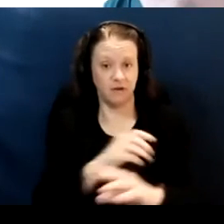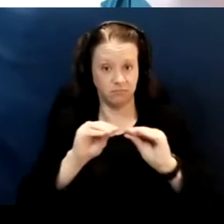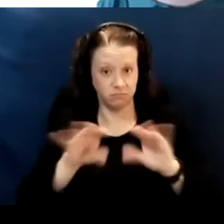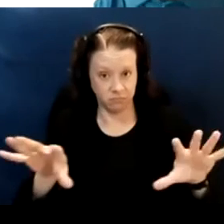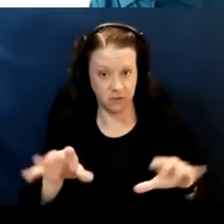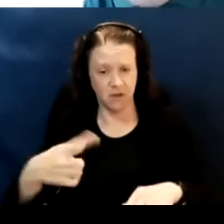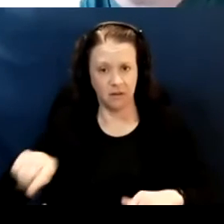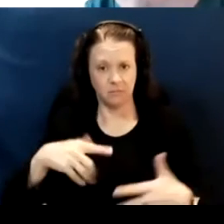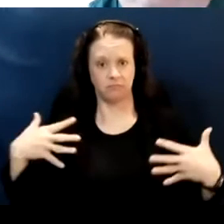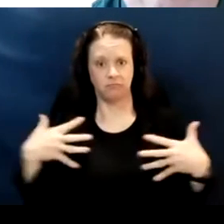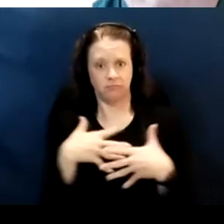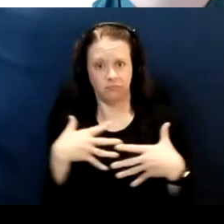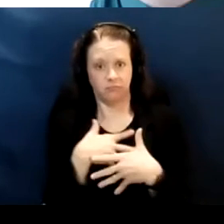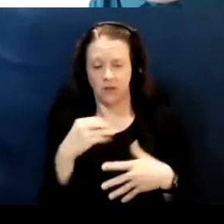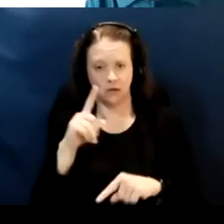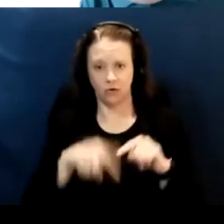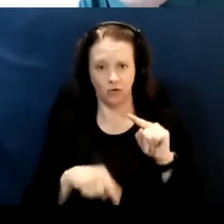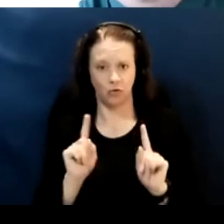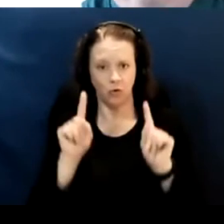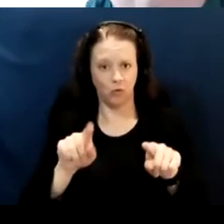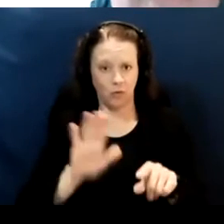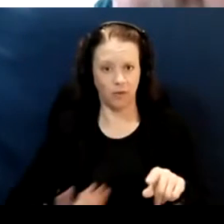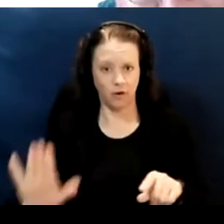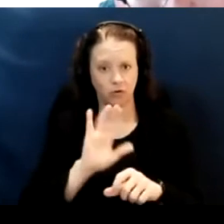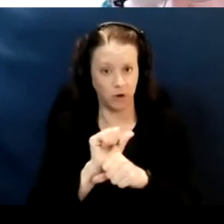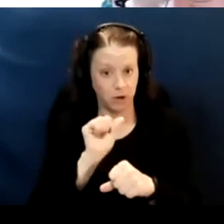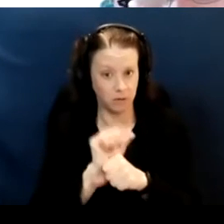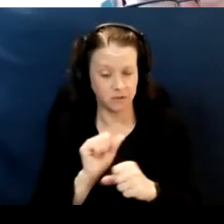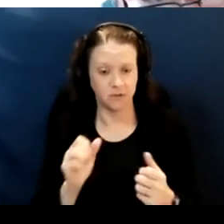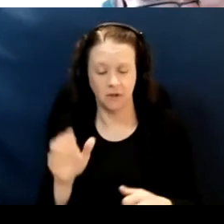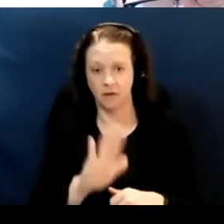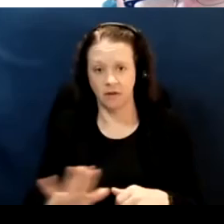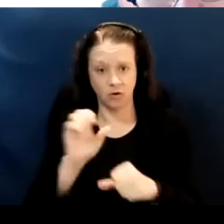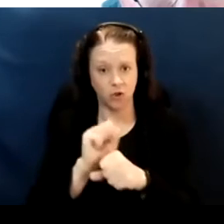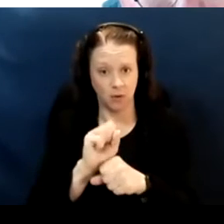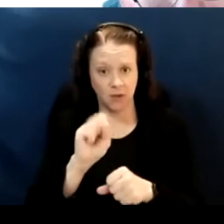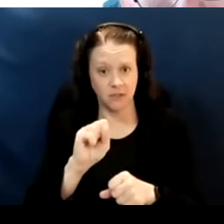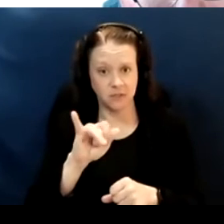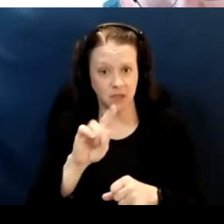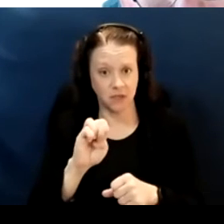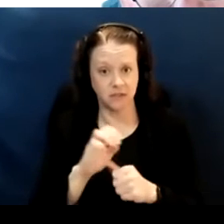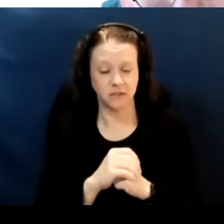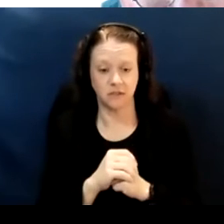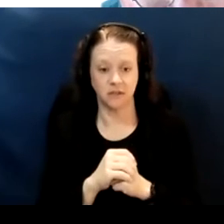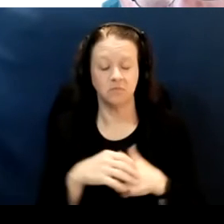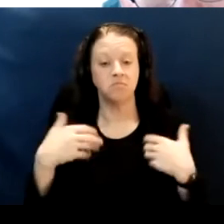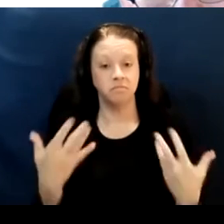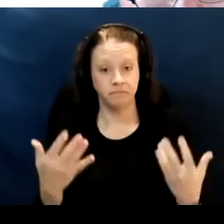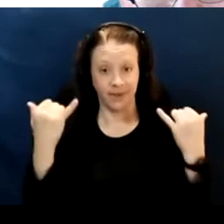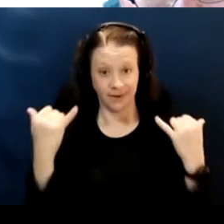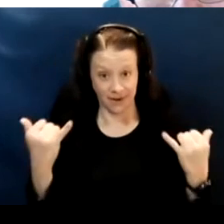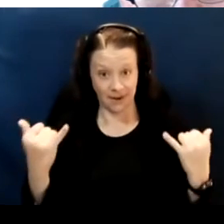very fearful and couldn't go to their jobs, their job sites. So now that with